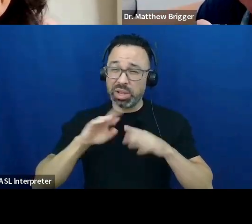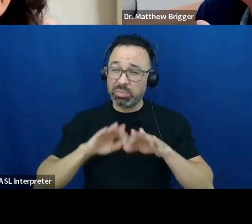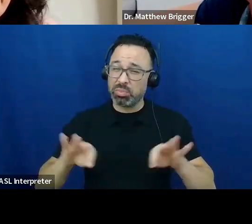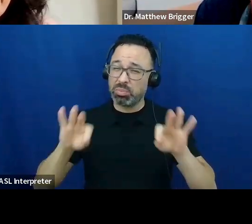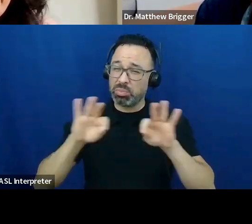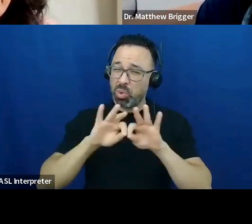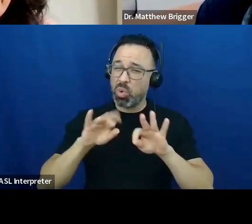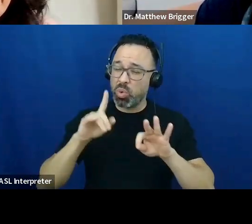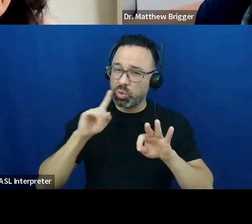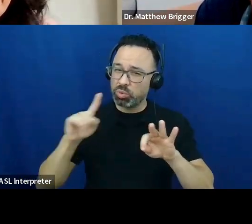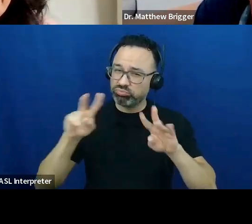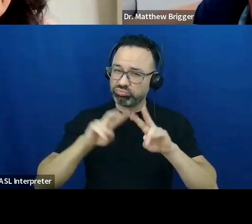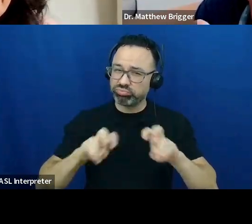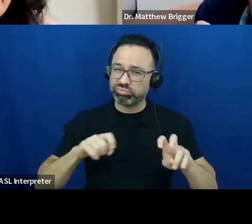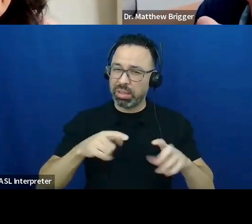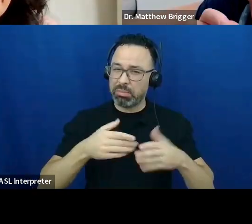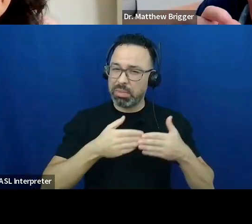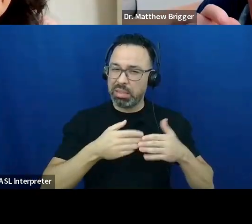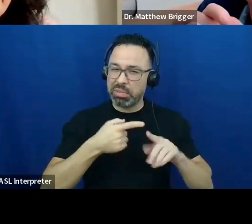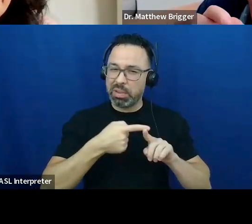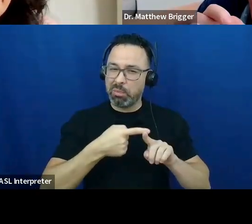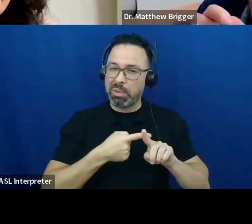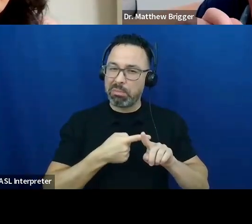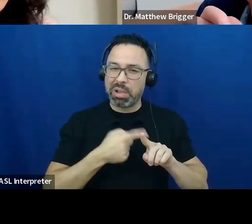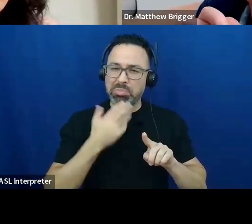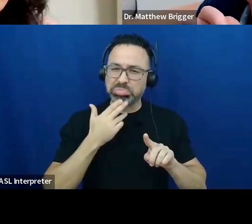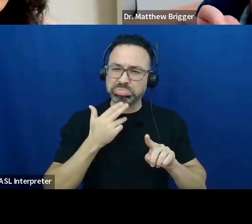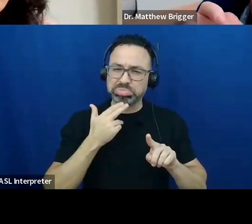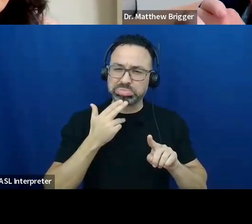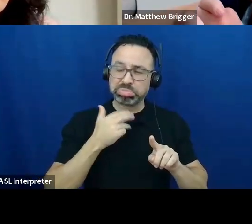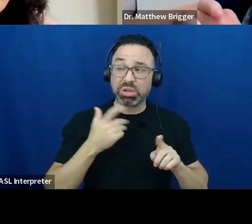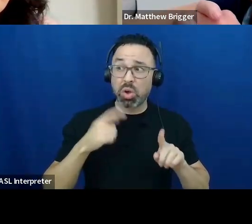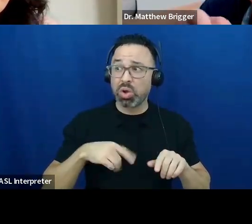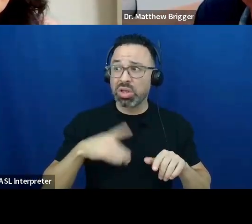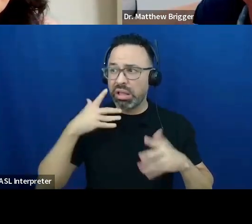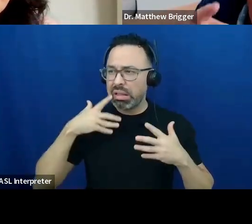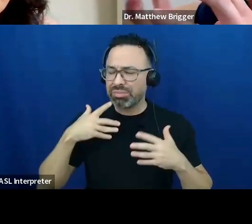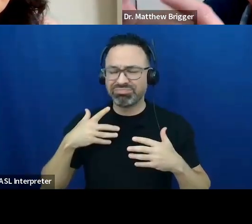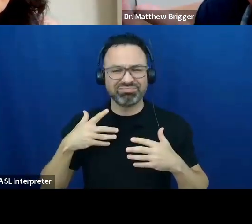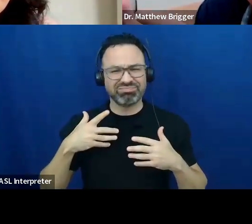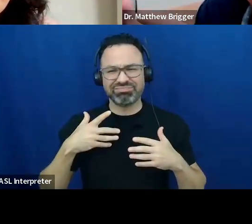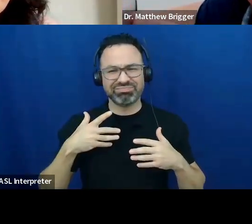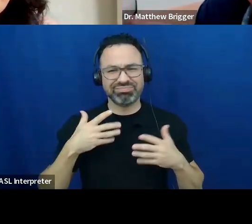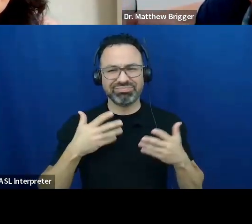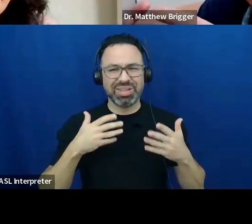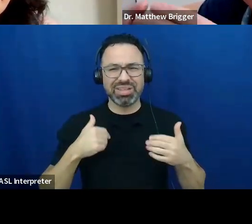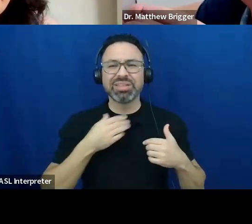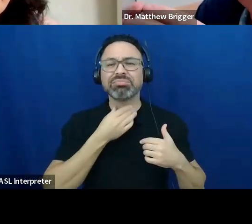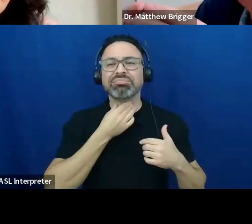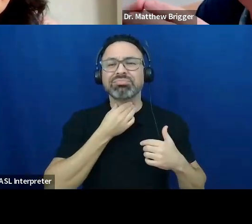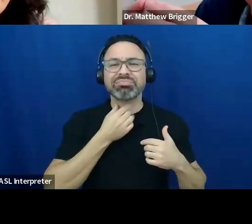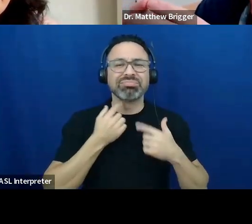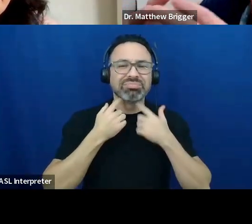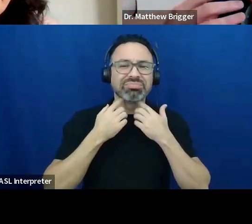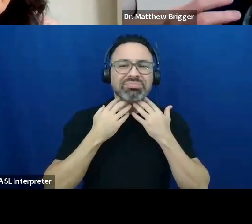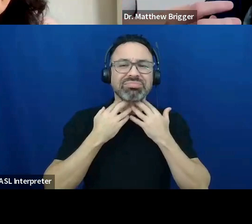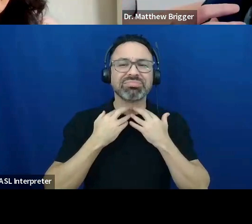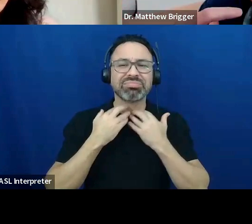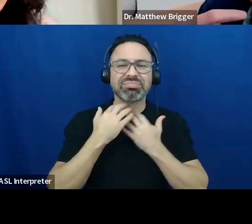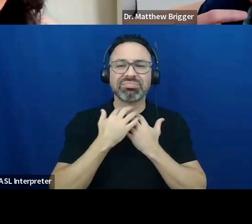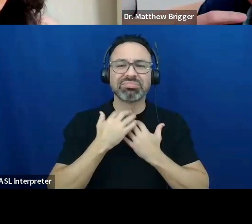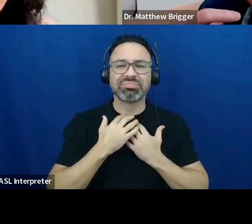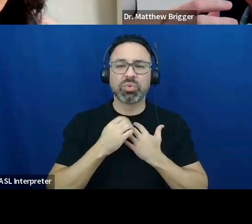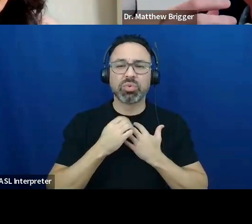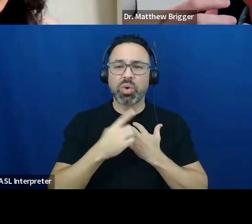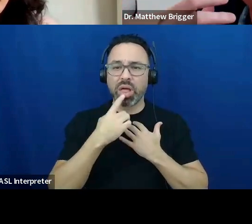this. Because a 1-month-old, when they're struggling, things that sound like secretions oftentimes can be laryngomalacia. They can be